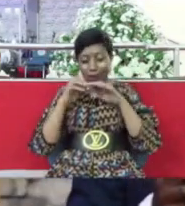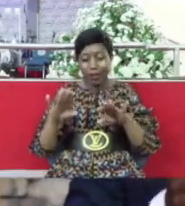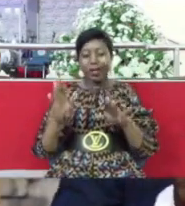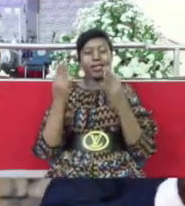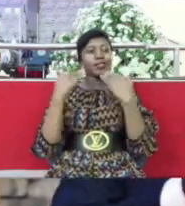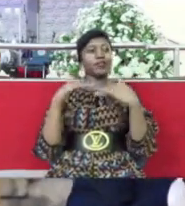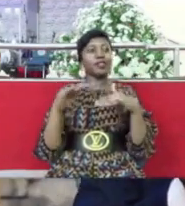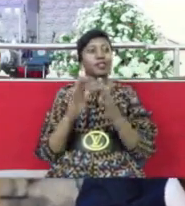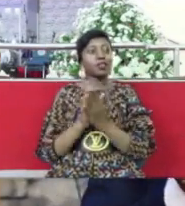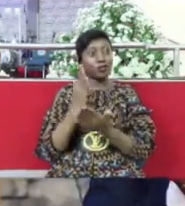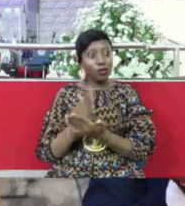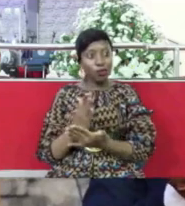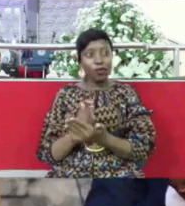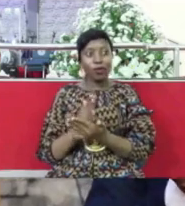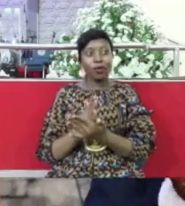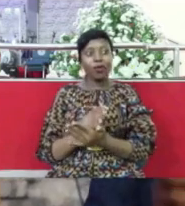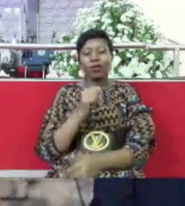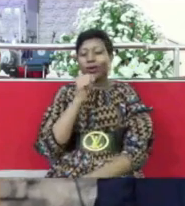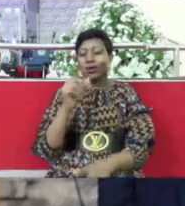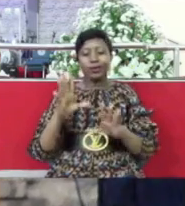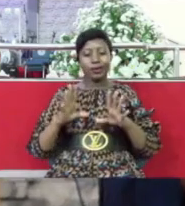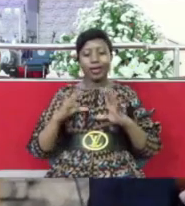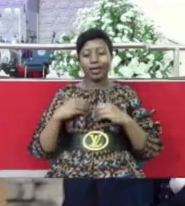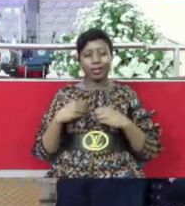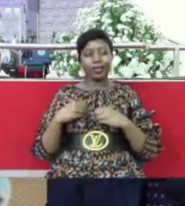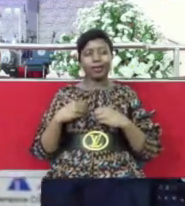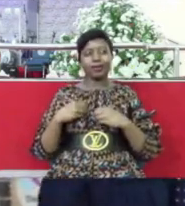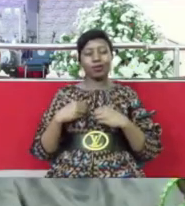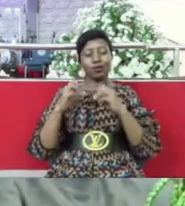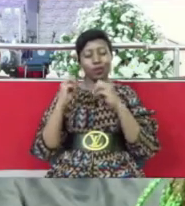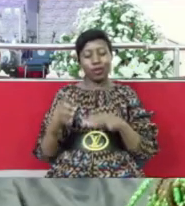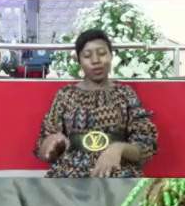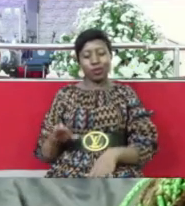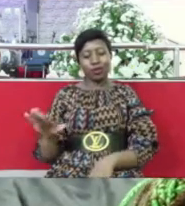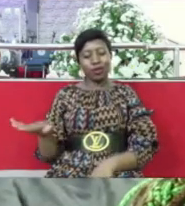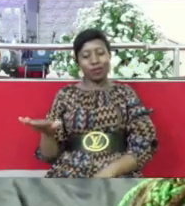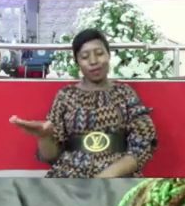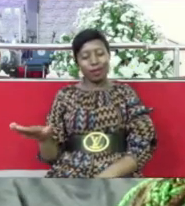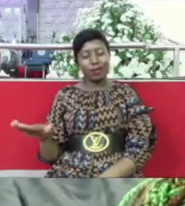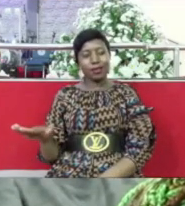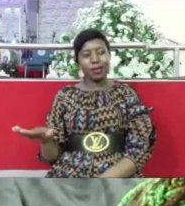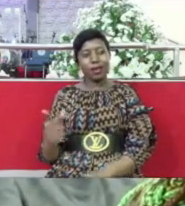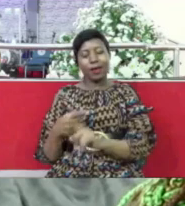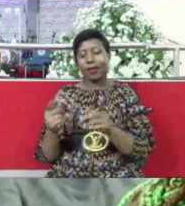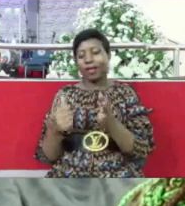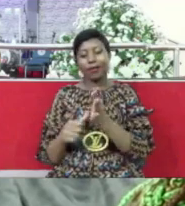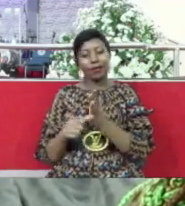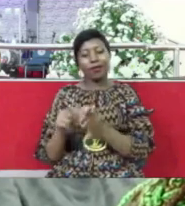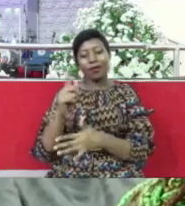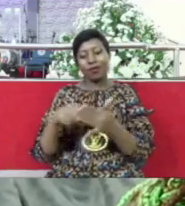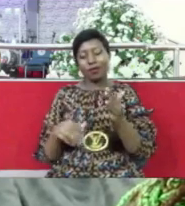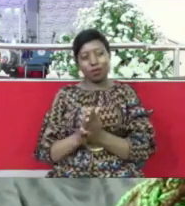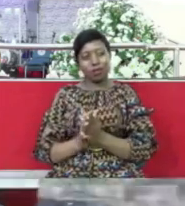ulisema ukija, si ndio? You say that. Wewe usikubali kupotea mahali pale. Don't lose. Lakini shida is what you say you are. The